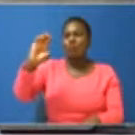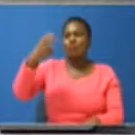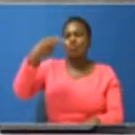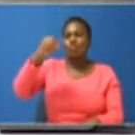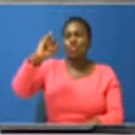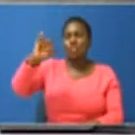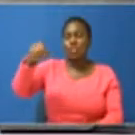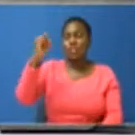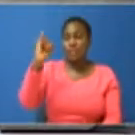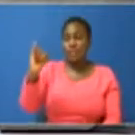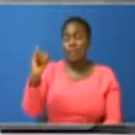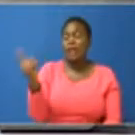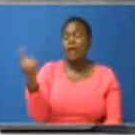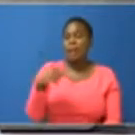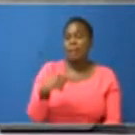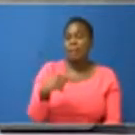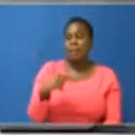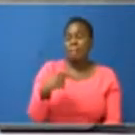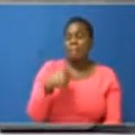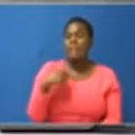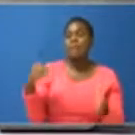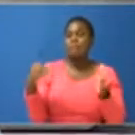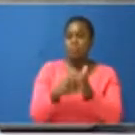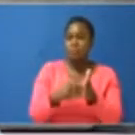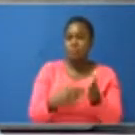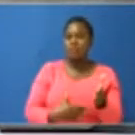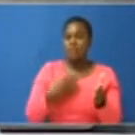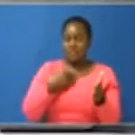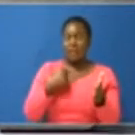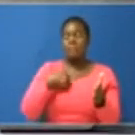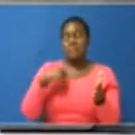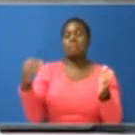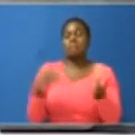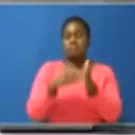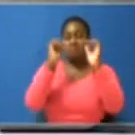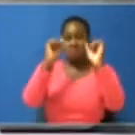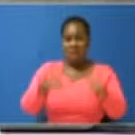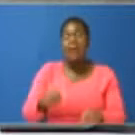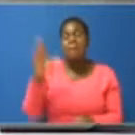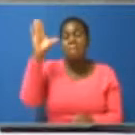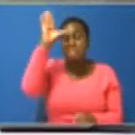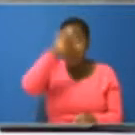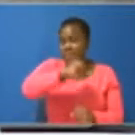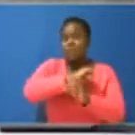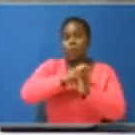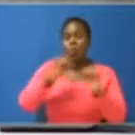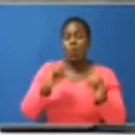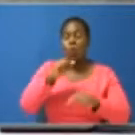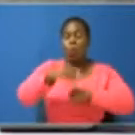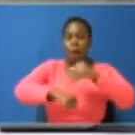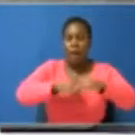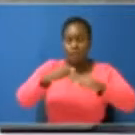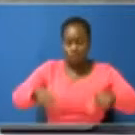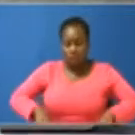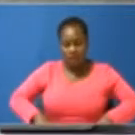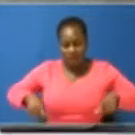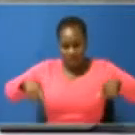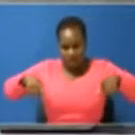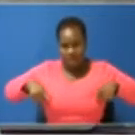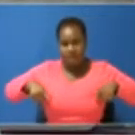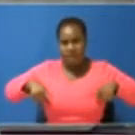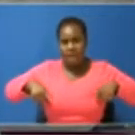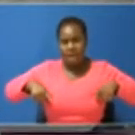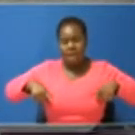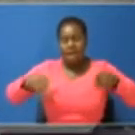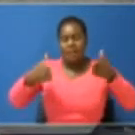also to make their way here shortly so in case i have to interrupt my guests to take you to that i will do so that you don't miss any of this action on this live coverage